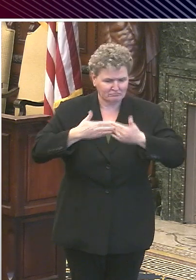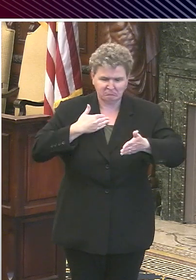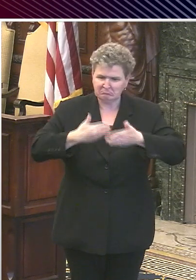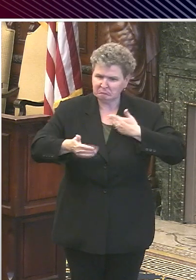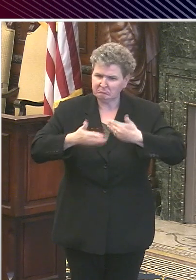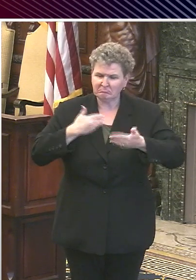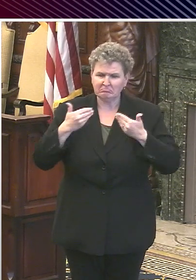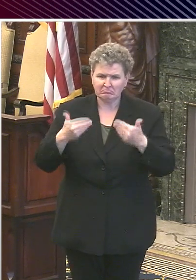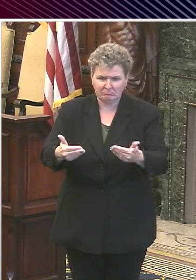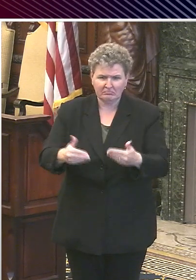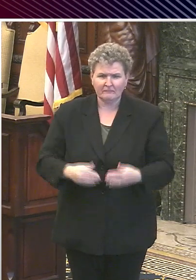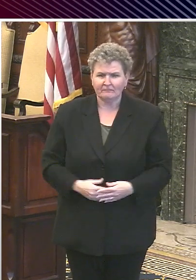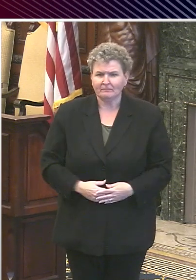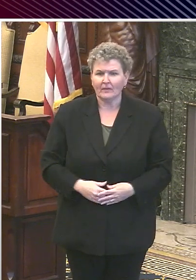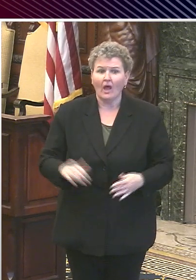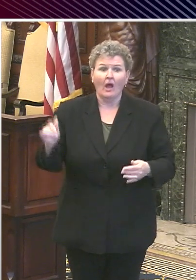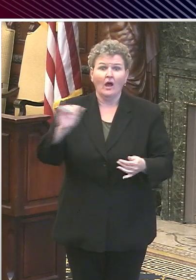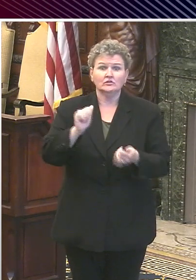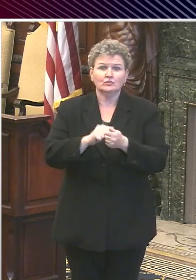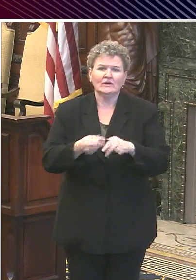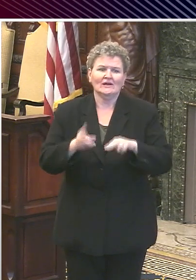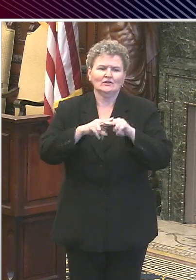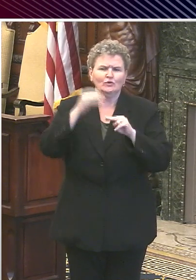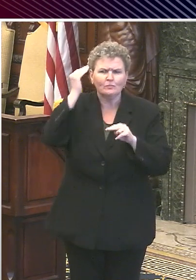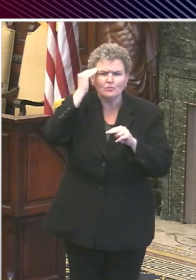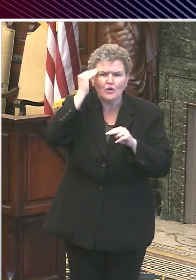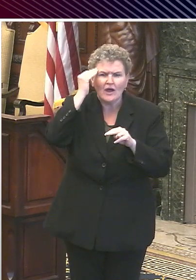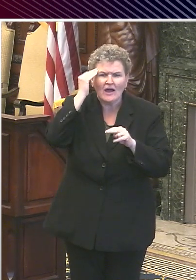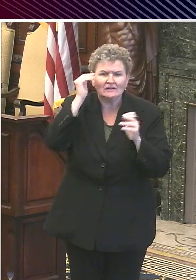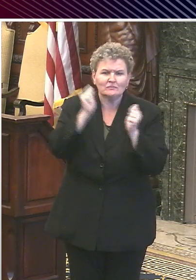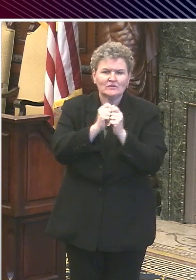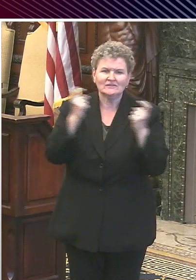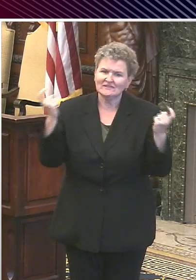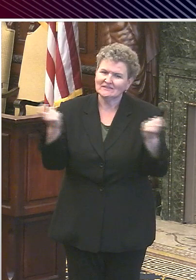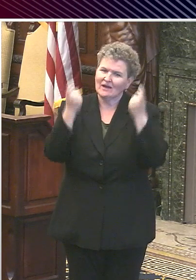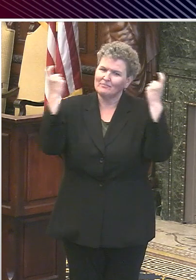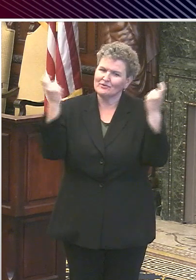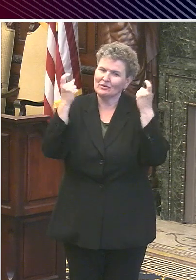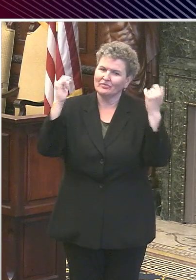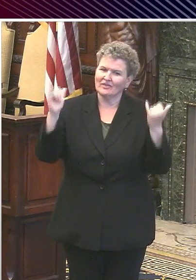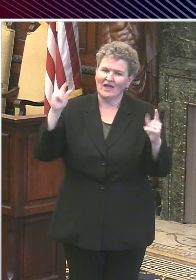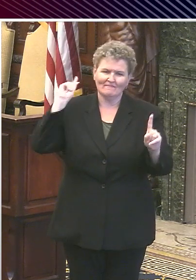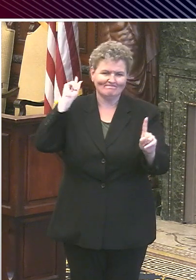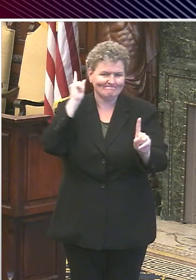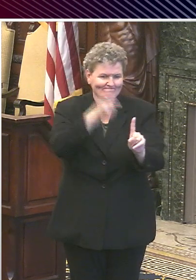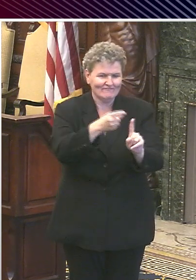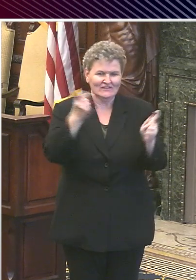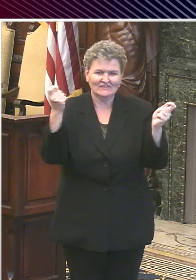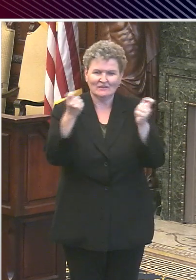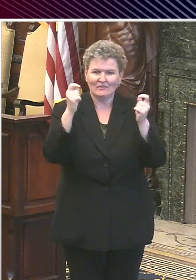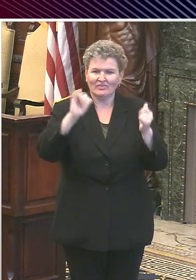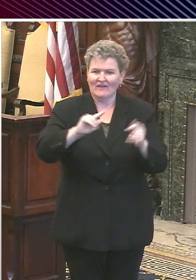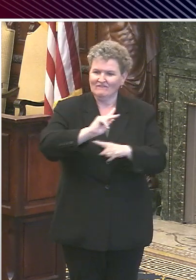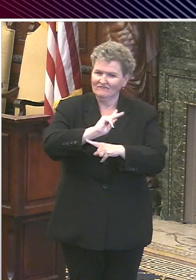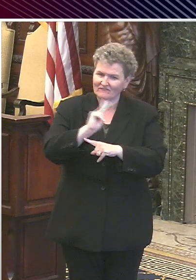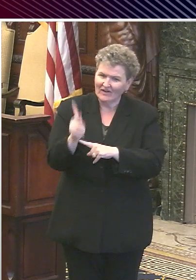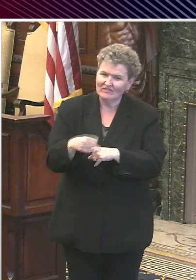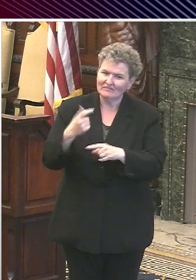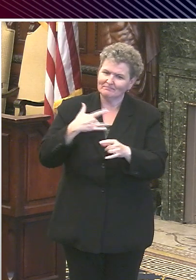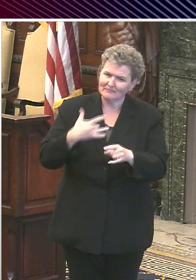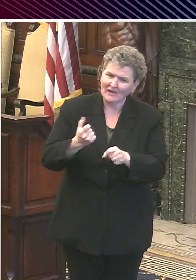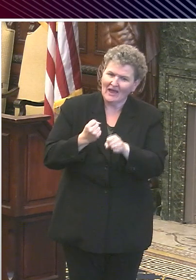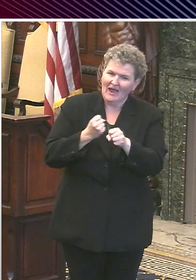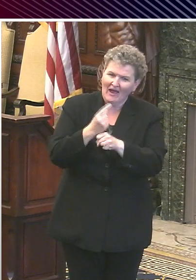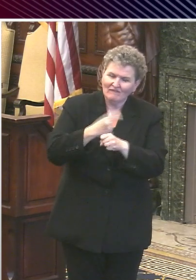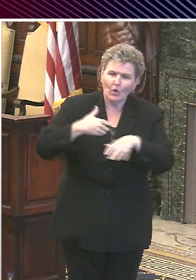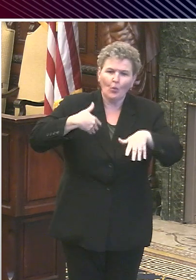raising awareness, but it also is about celebrating. The centerpiece of that celebration in Philadelphia is the annual Recovery Walk,